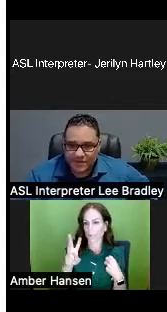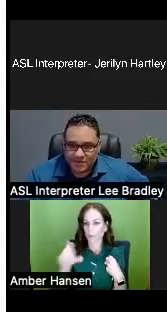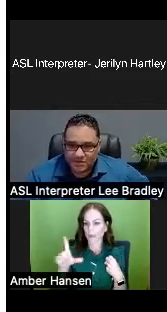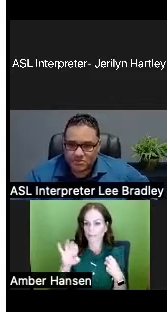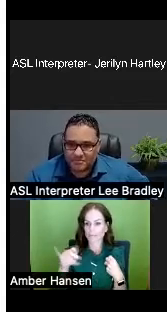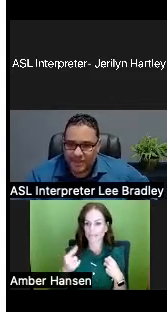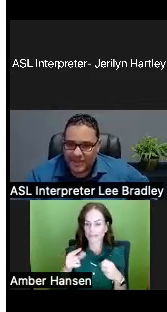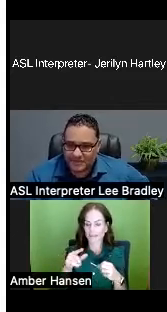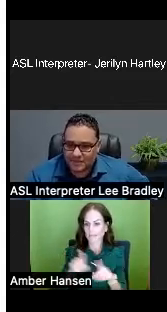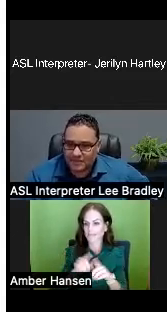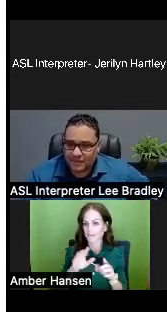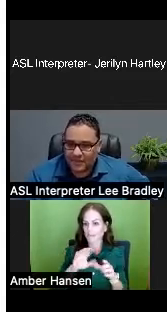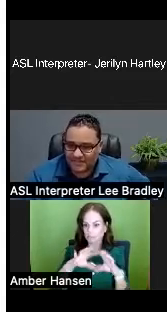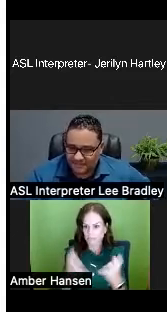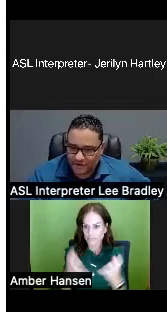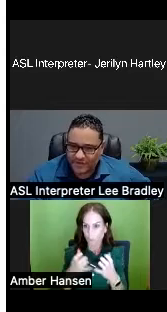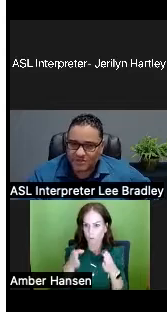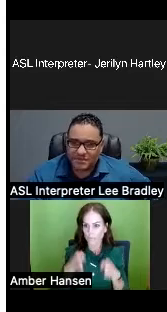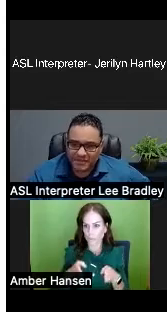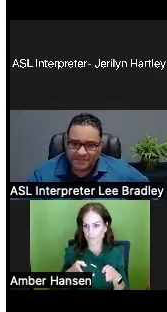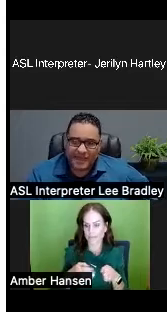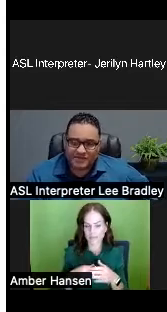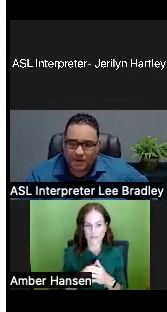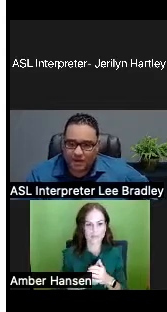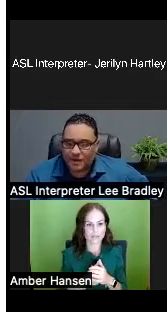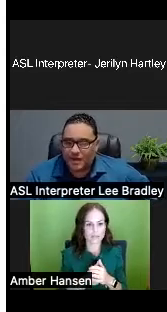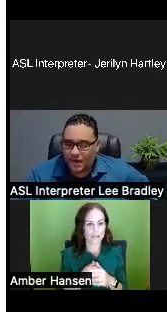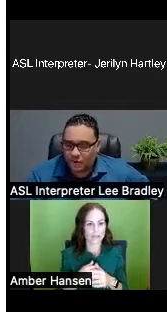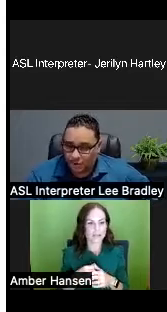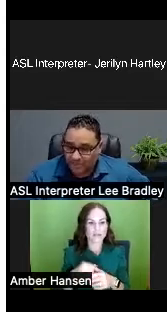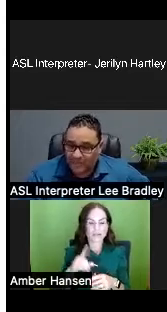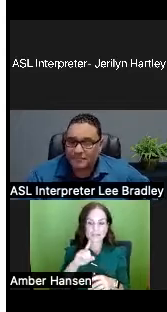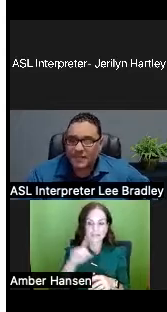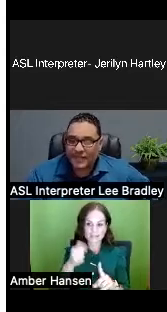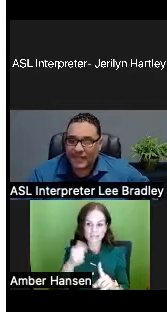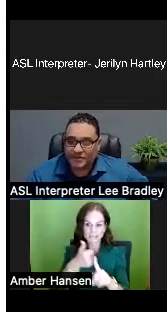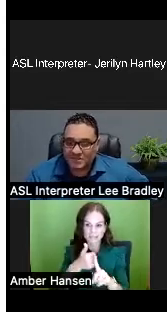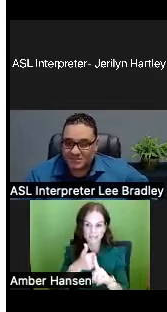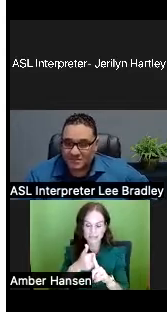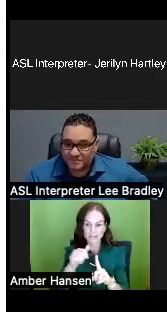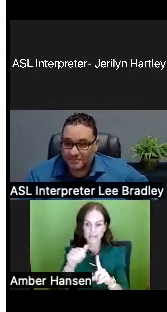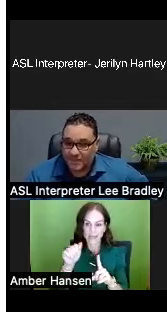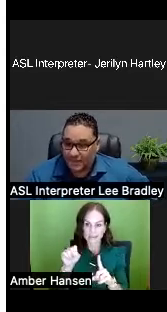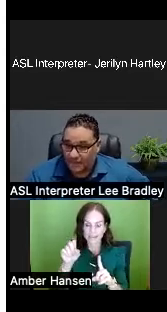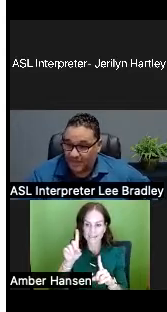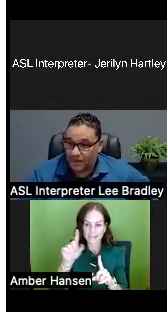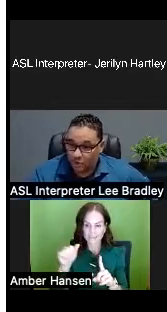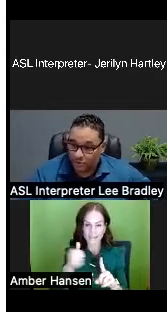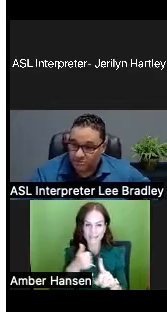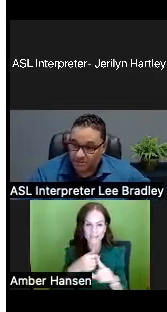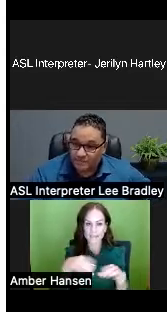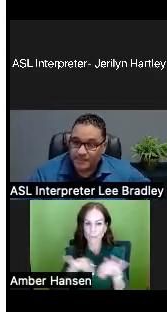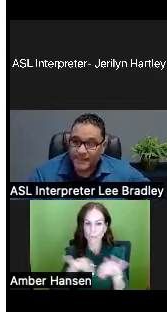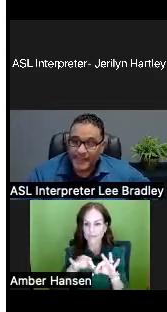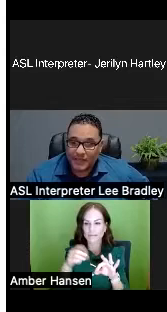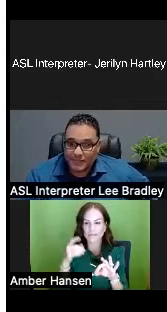very huge impact, has a very big impact on our well-being and our sense of being a whole